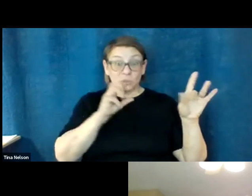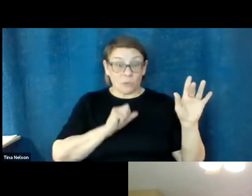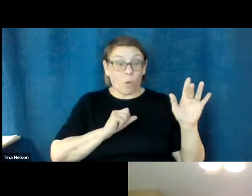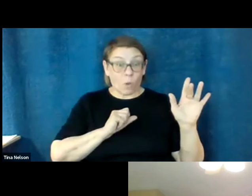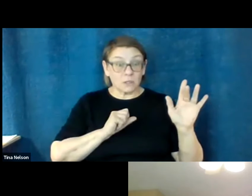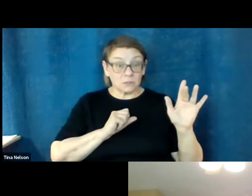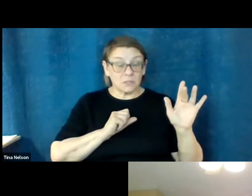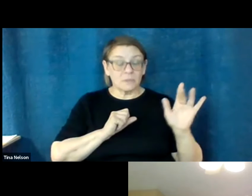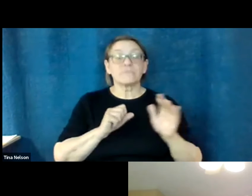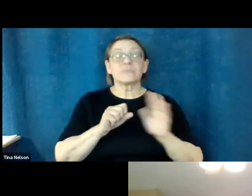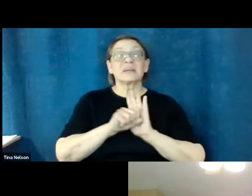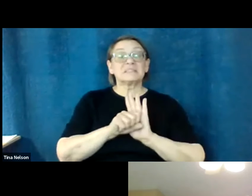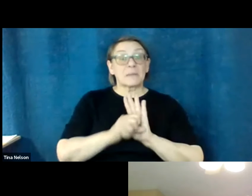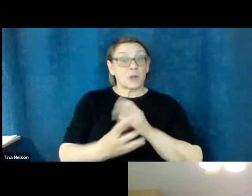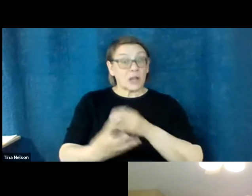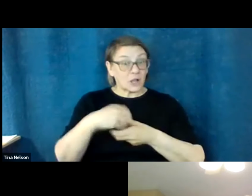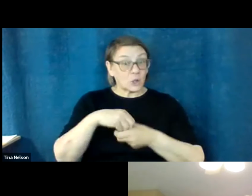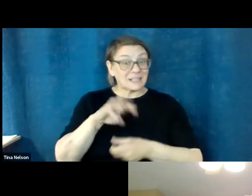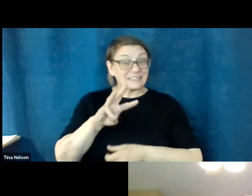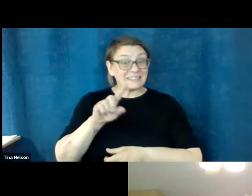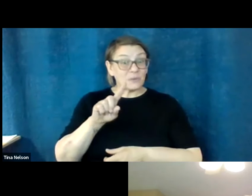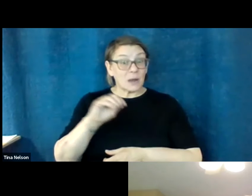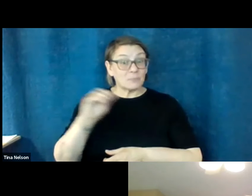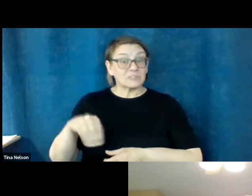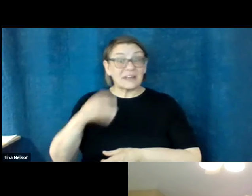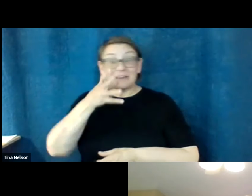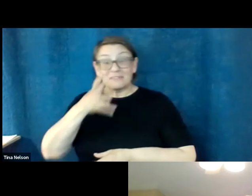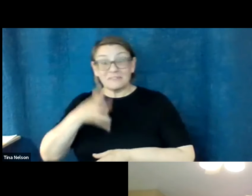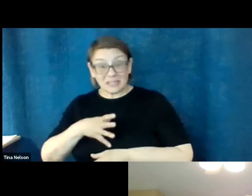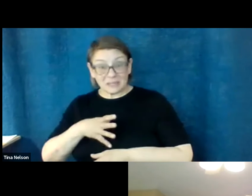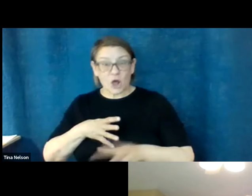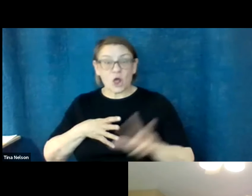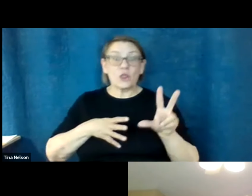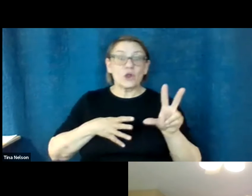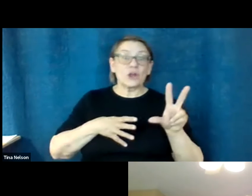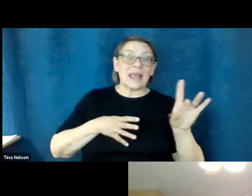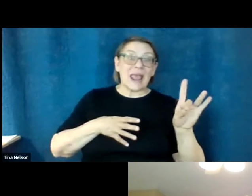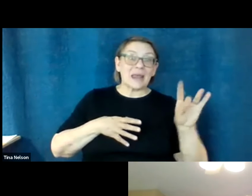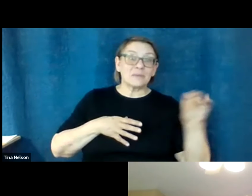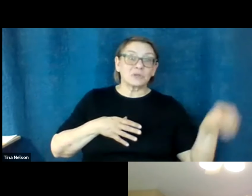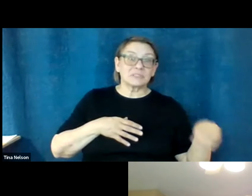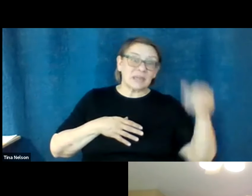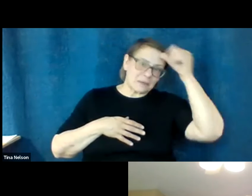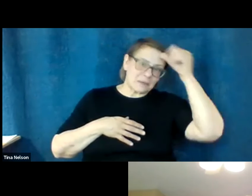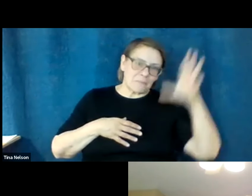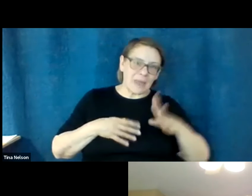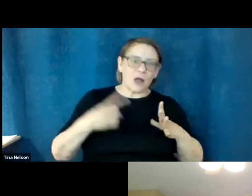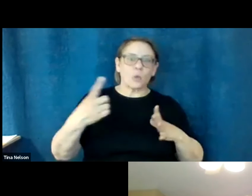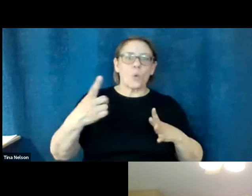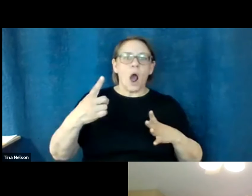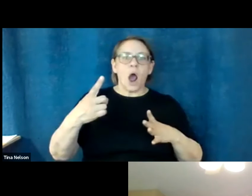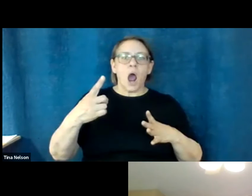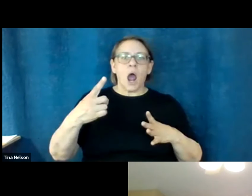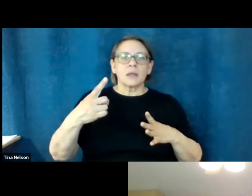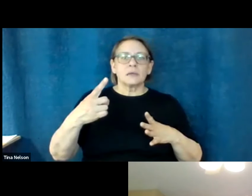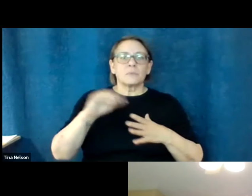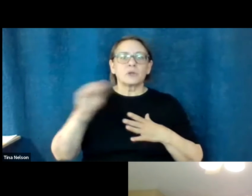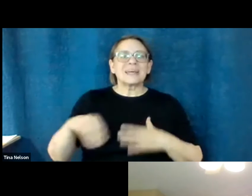The sample consisted of 61% female and 38% male and 1% non-binary.